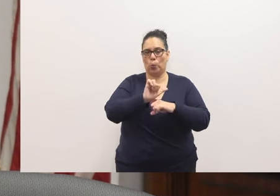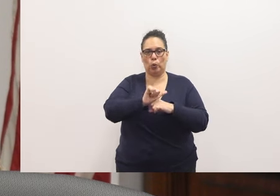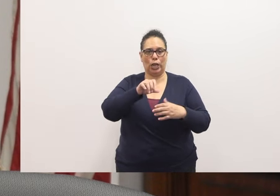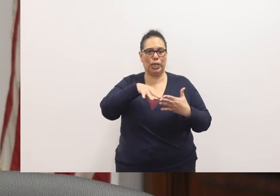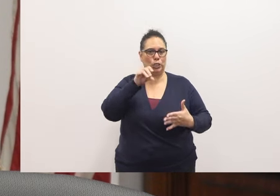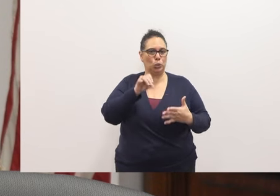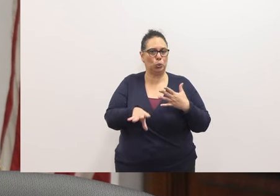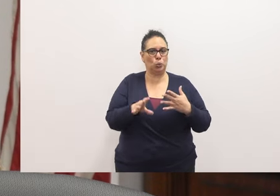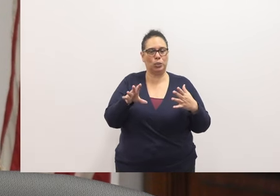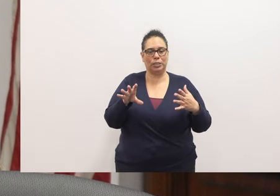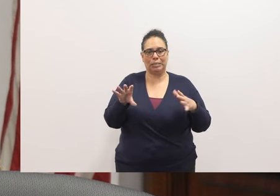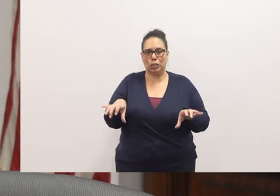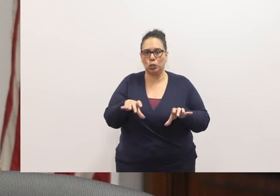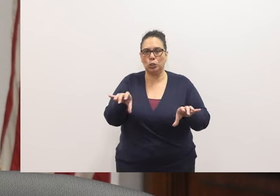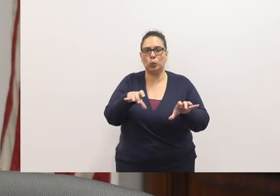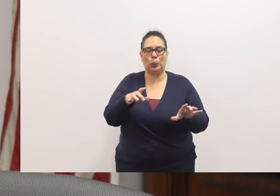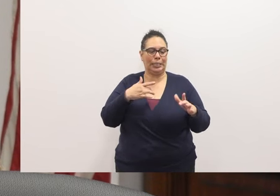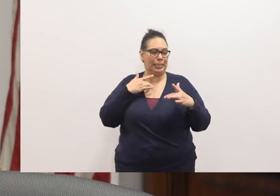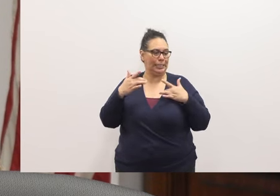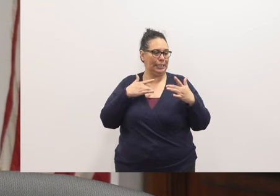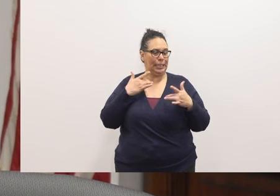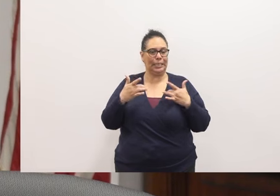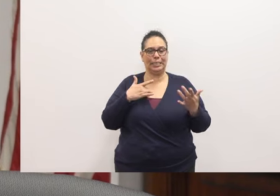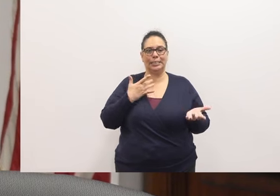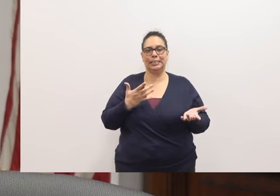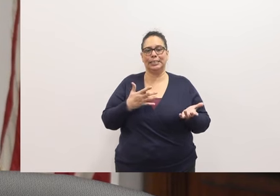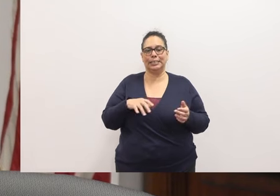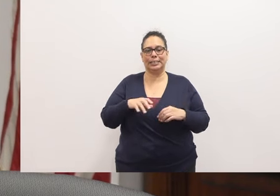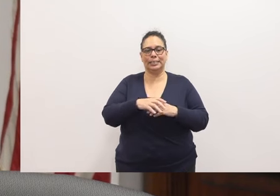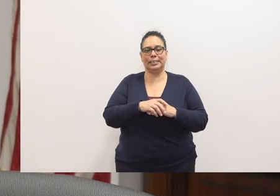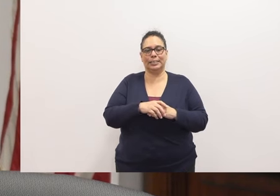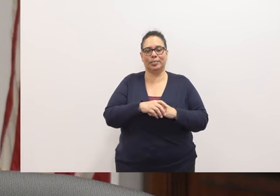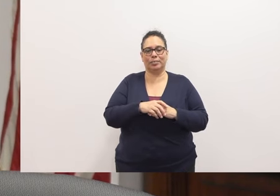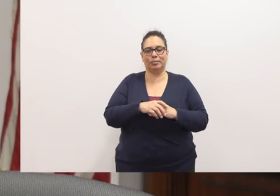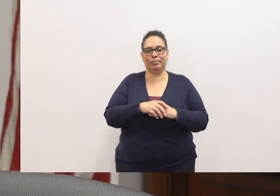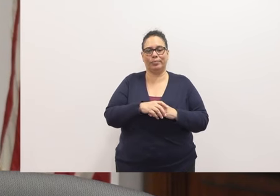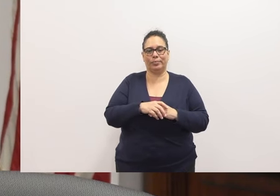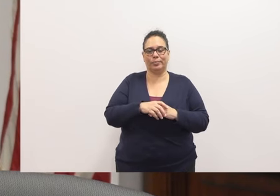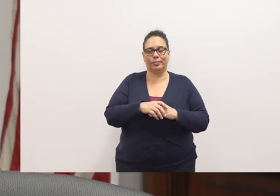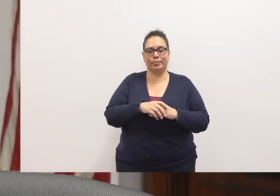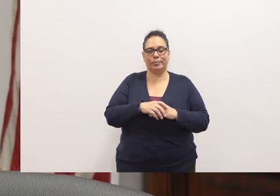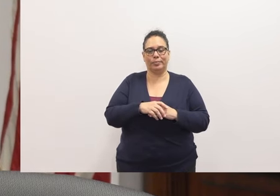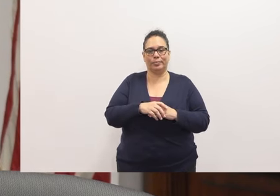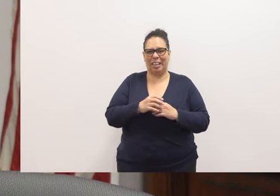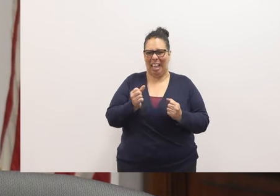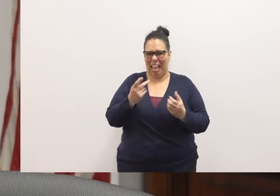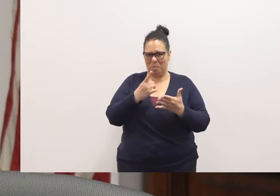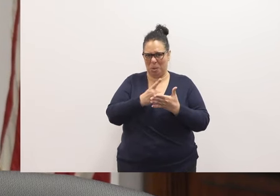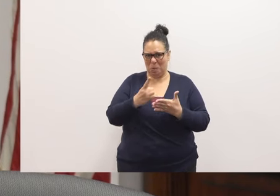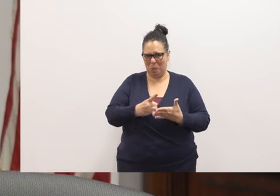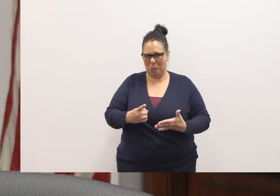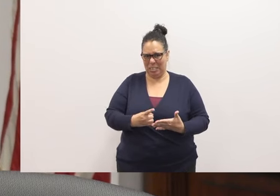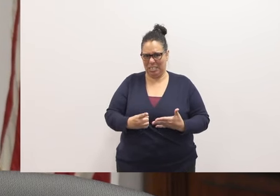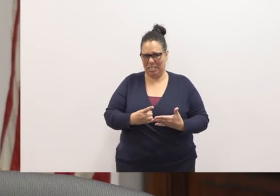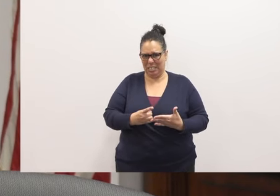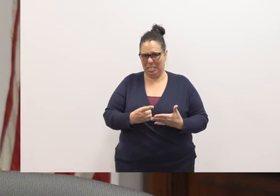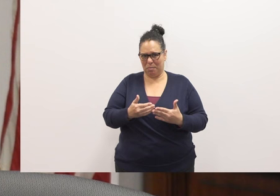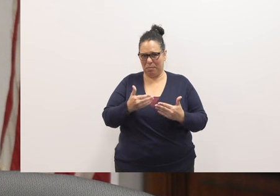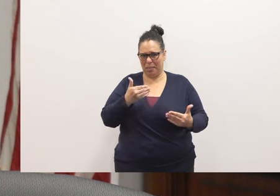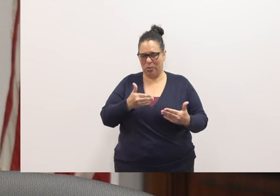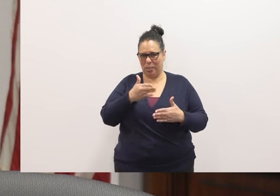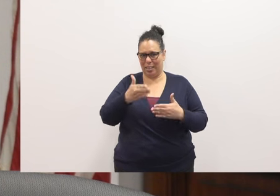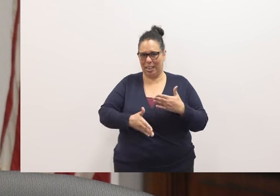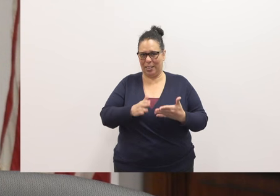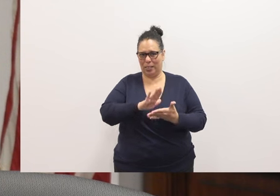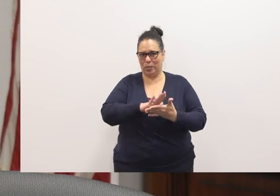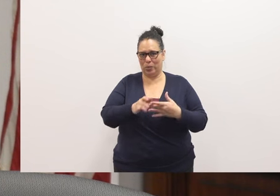doing, all the exciting stuff that's going on. The buzz is really high right now because we're only how many weeks away for the end of the school year, Dr. Baker?